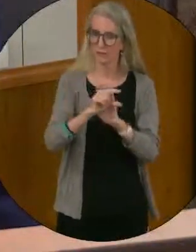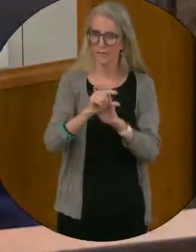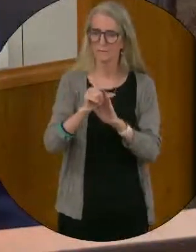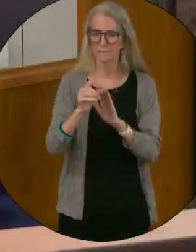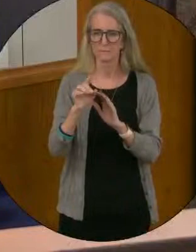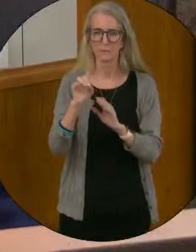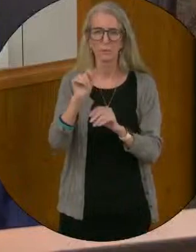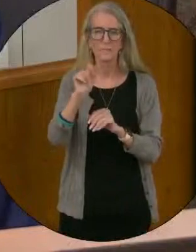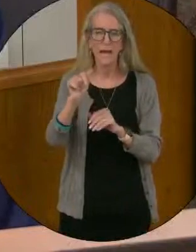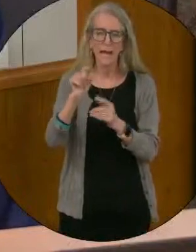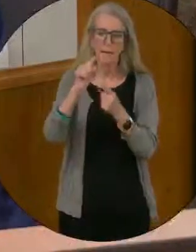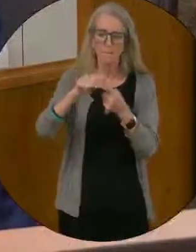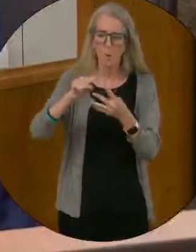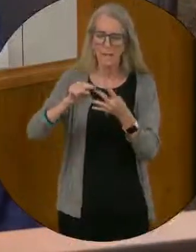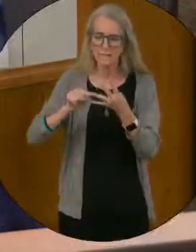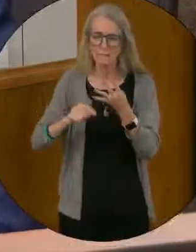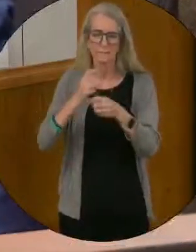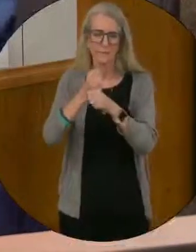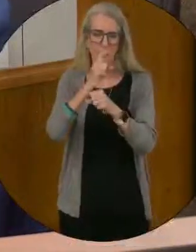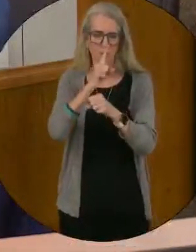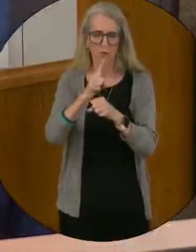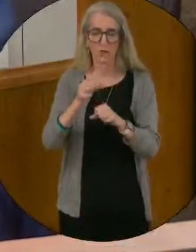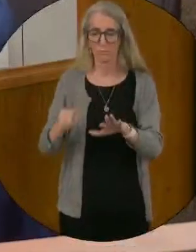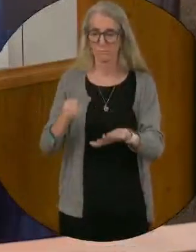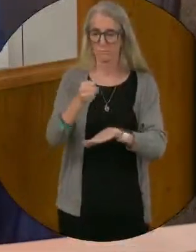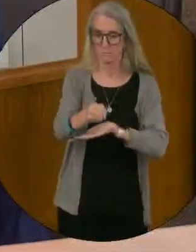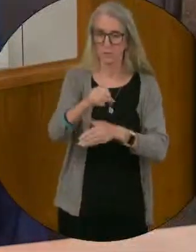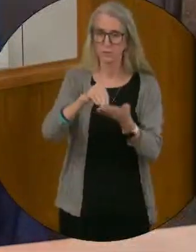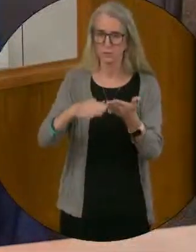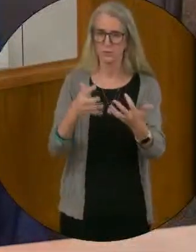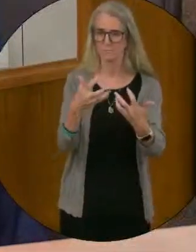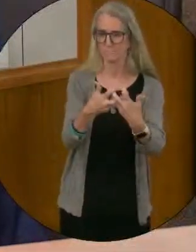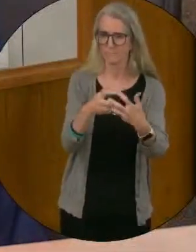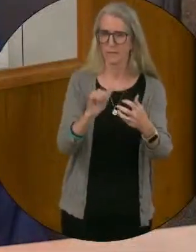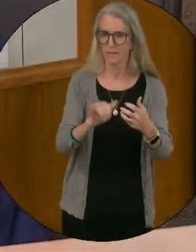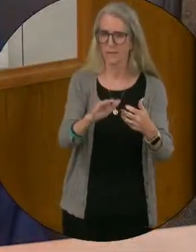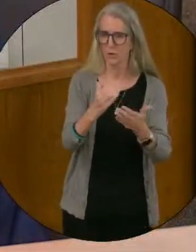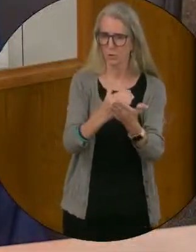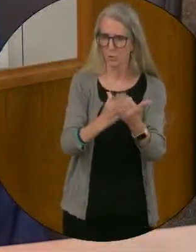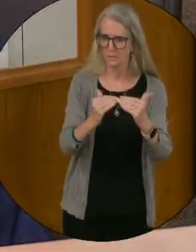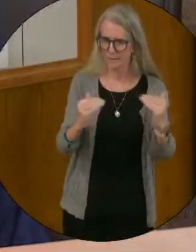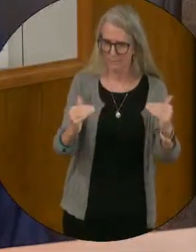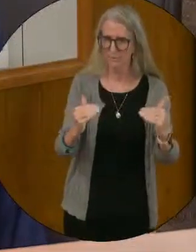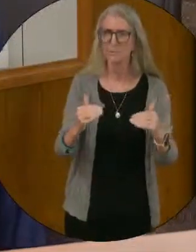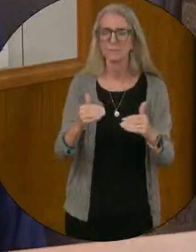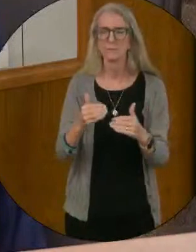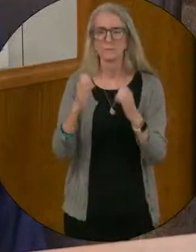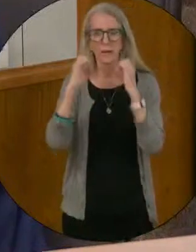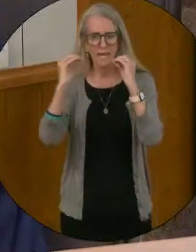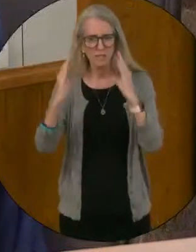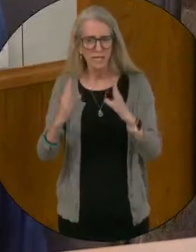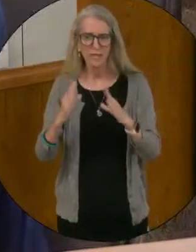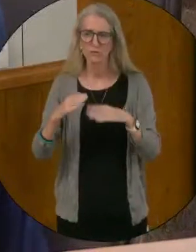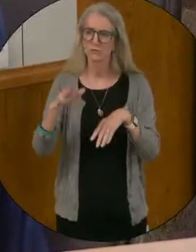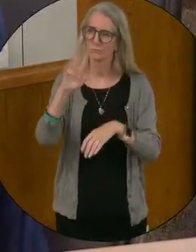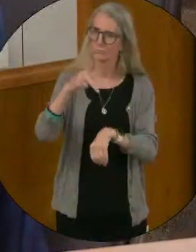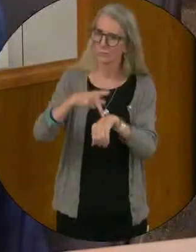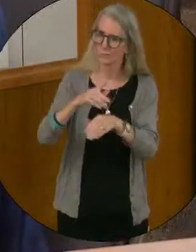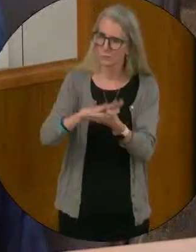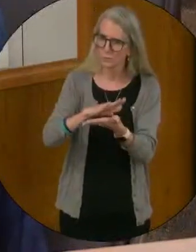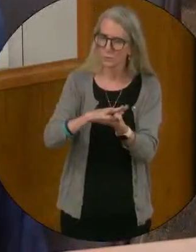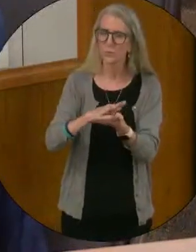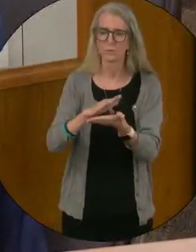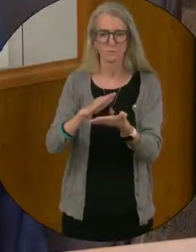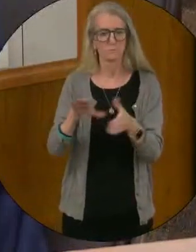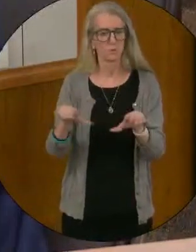we're placing children in the right courses, and our educators in our schools and our principals are doing an amazing job with this team. So